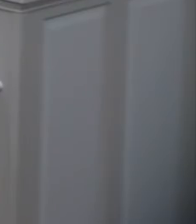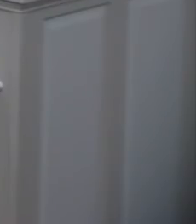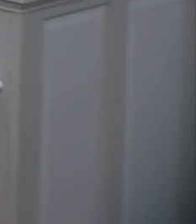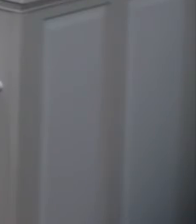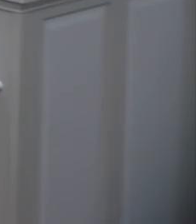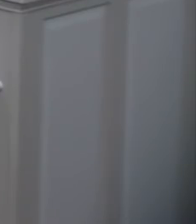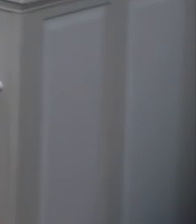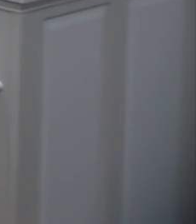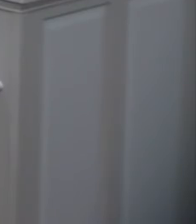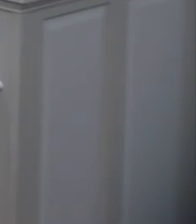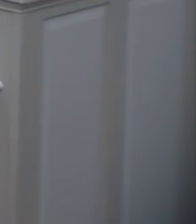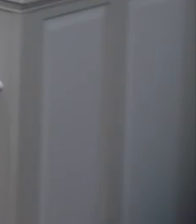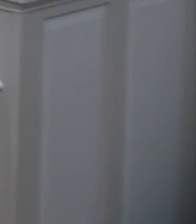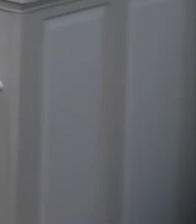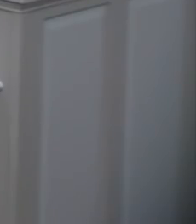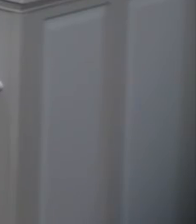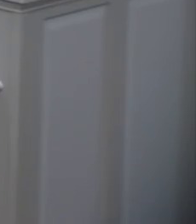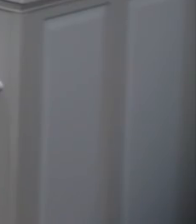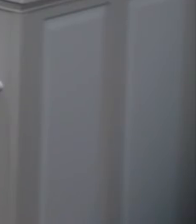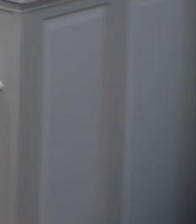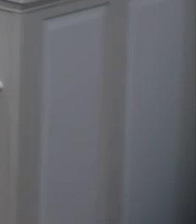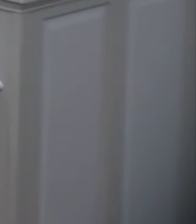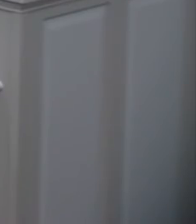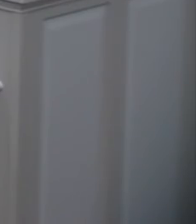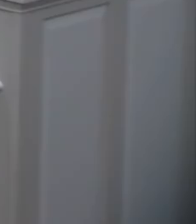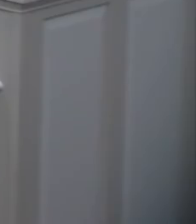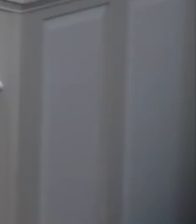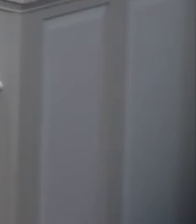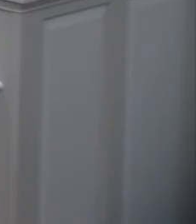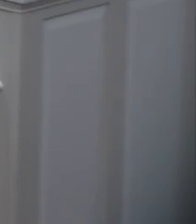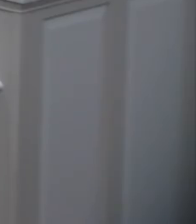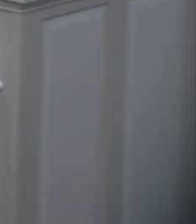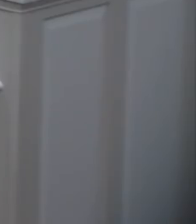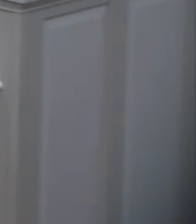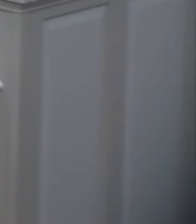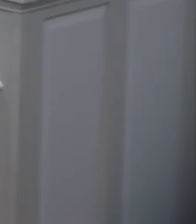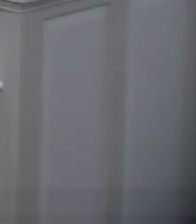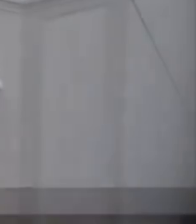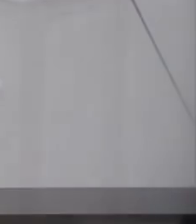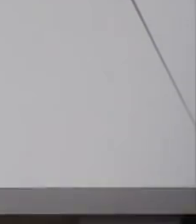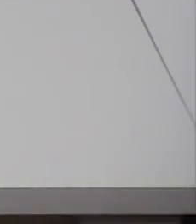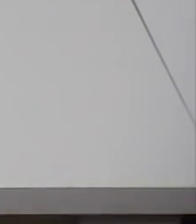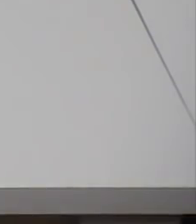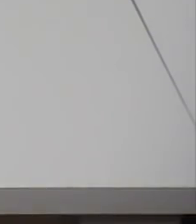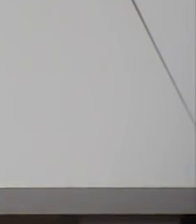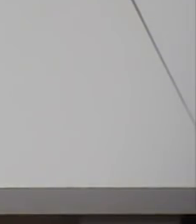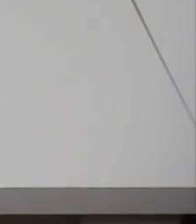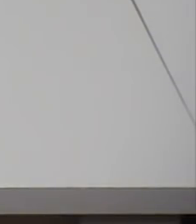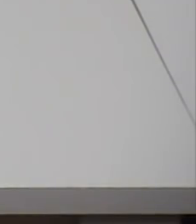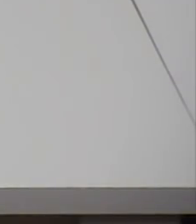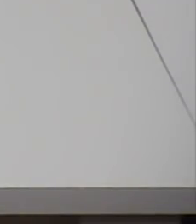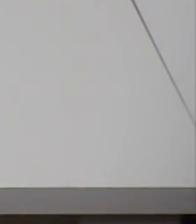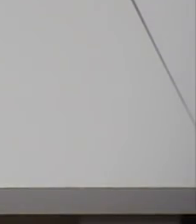regular session, say aye. Aye. Opposed, like sign. We are now in regular session. Item Madam Clerk? Staff would ask that you hire